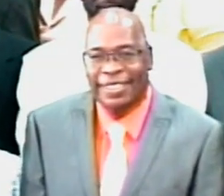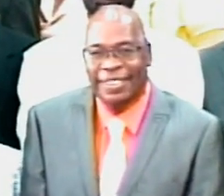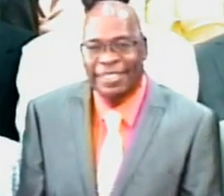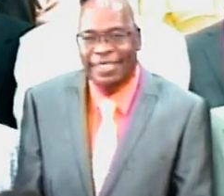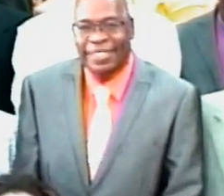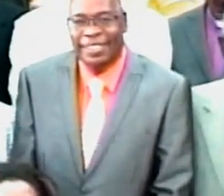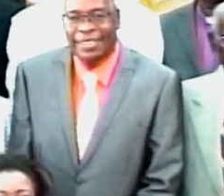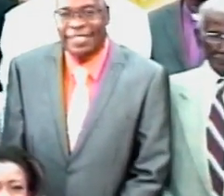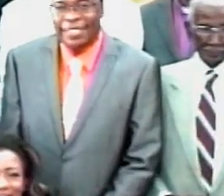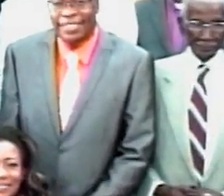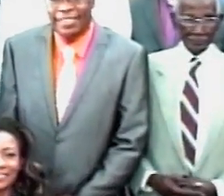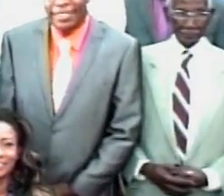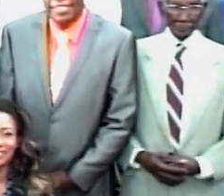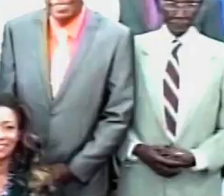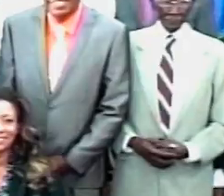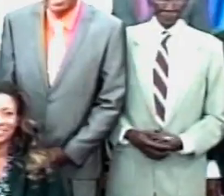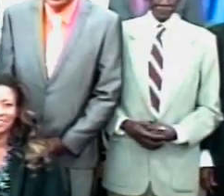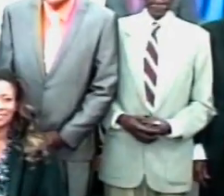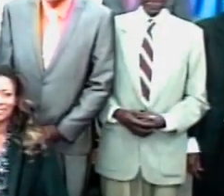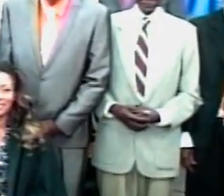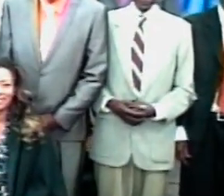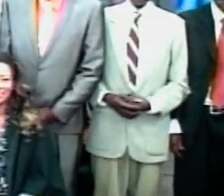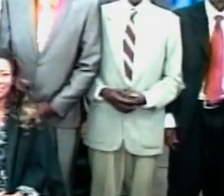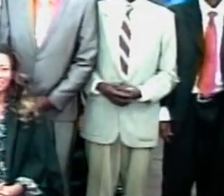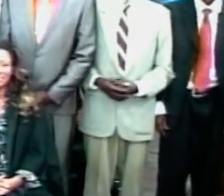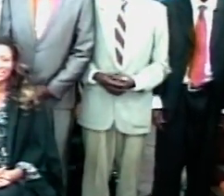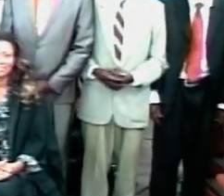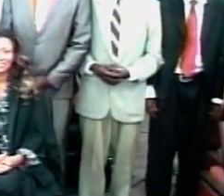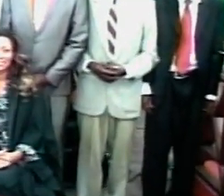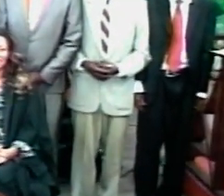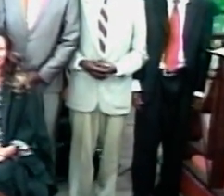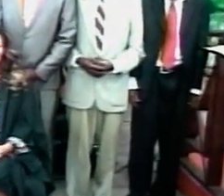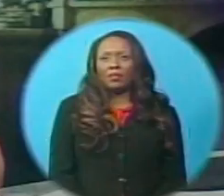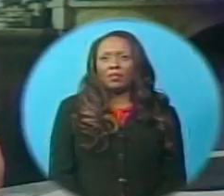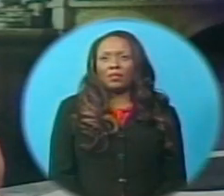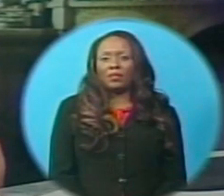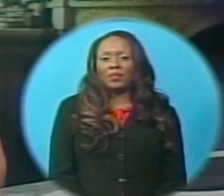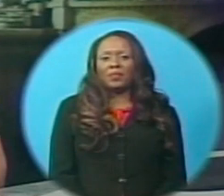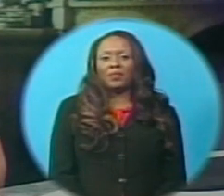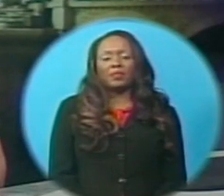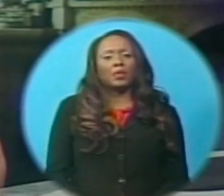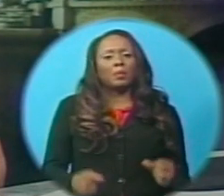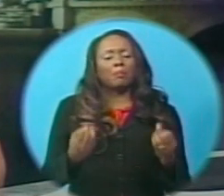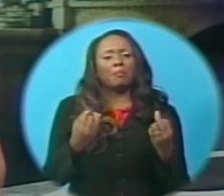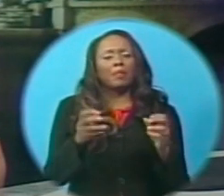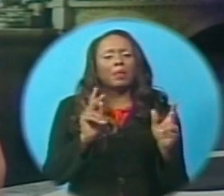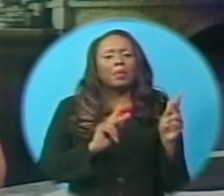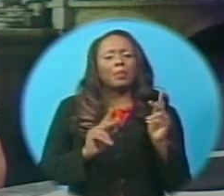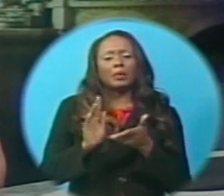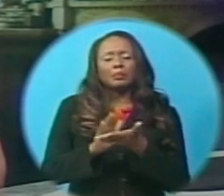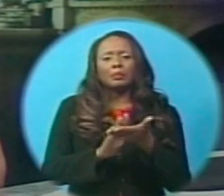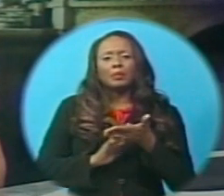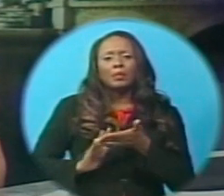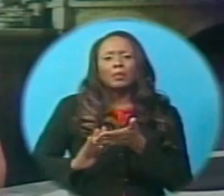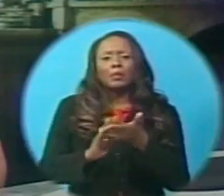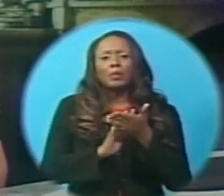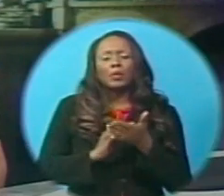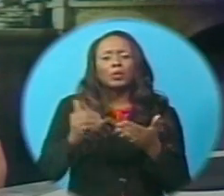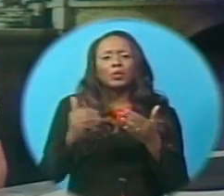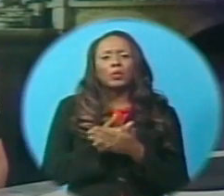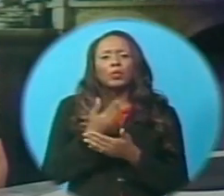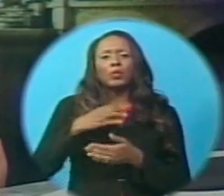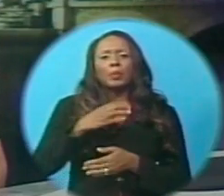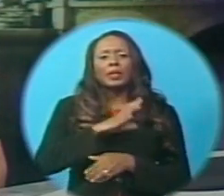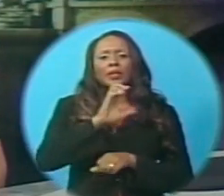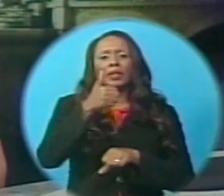from the Minister of Social Care, Constituency Empowerment and Community Development, Steve Blackett, and the Caribbean Congress of Community